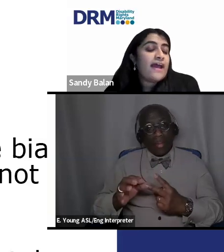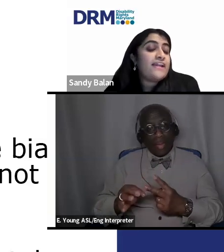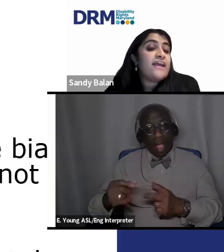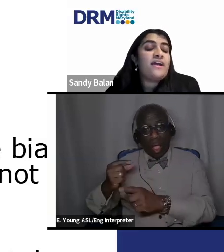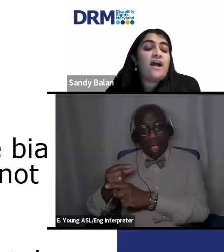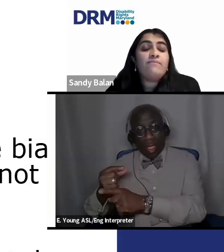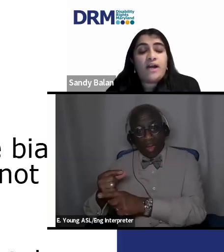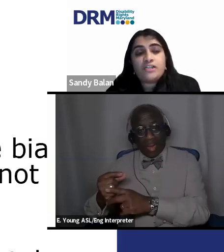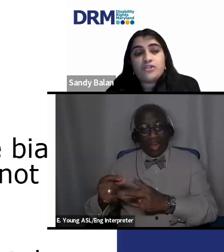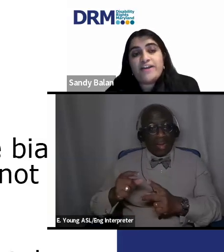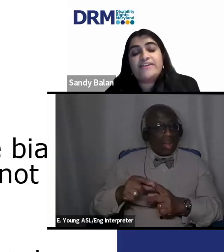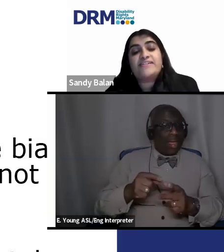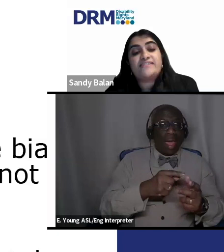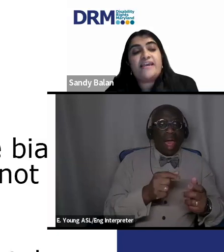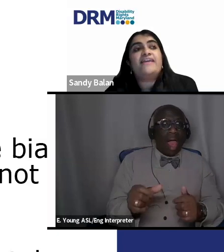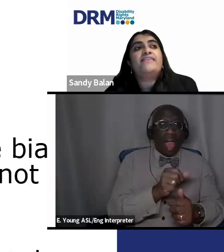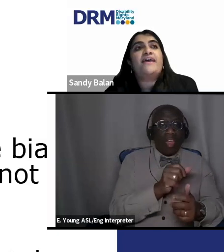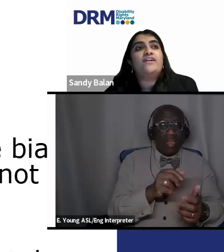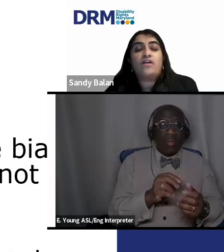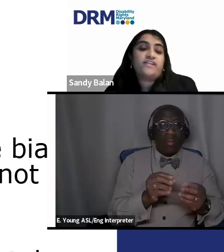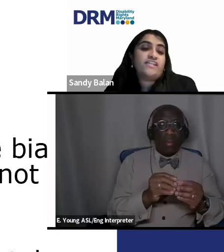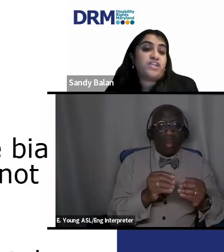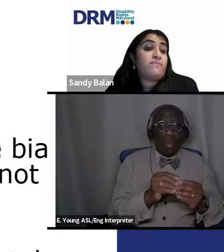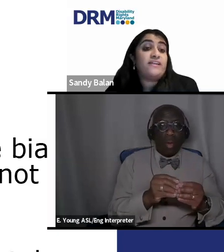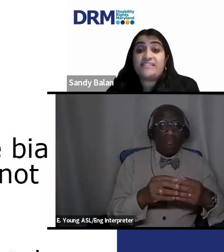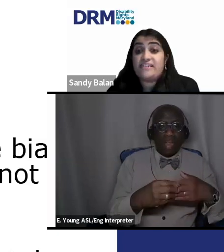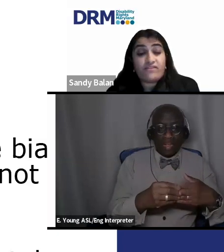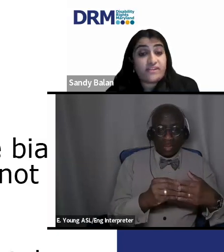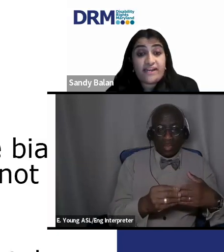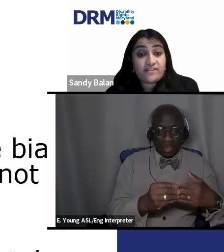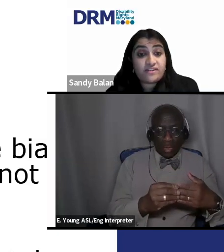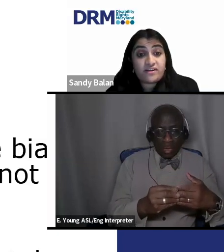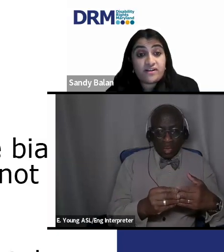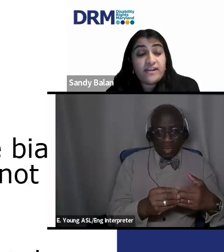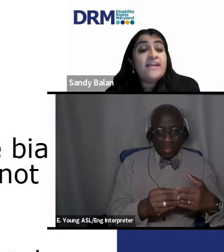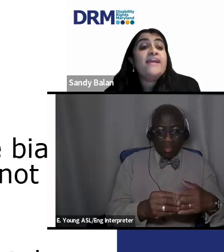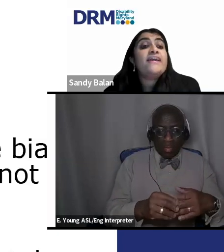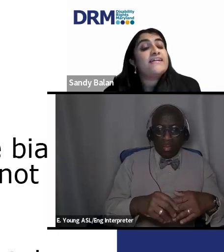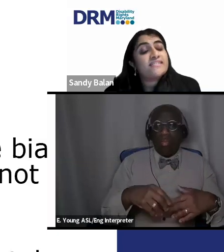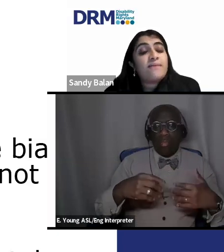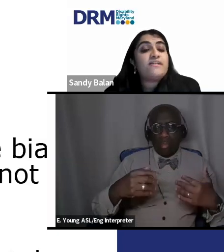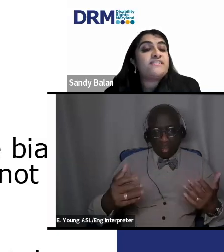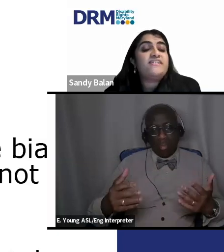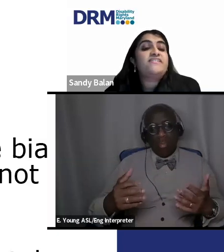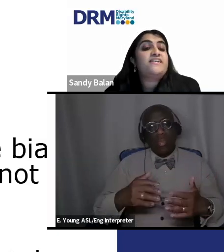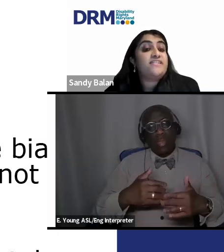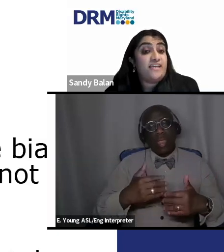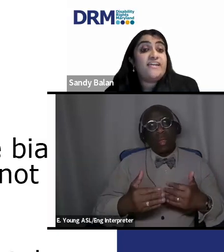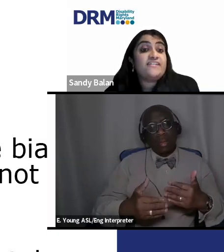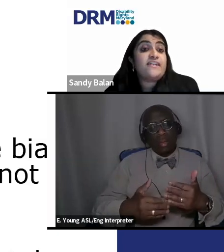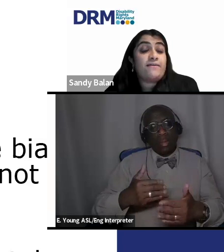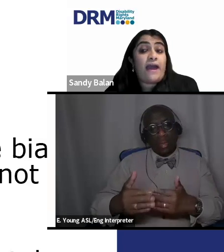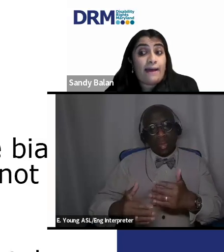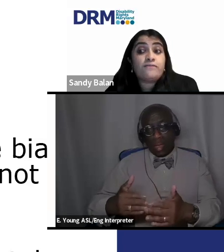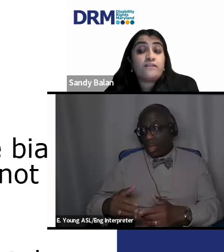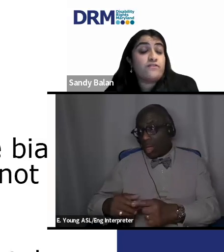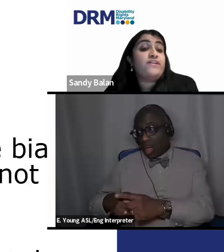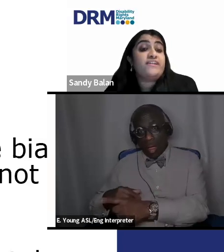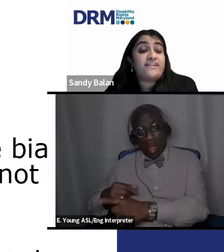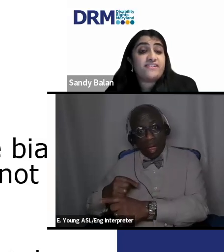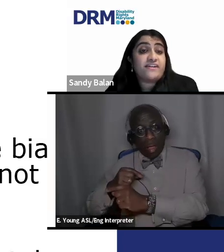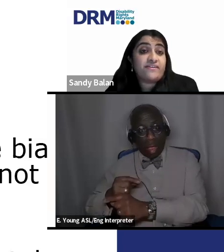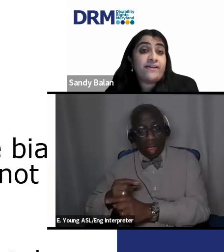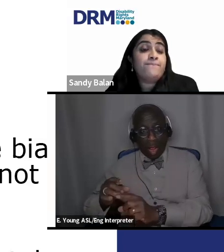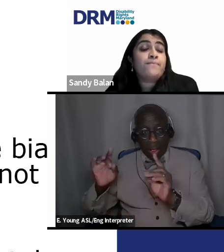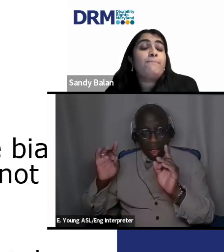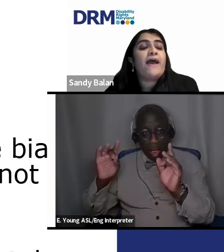necessary. And again, I'm not trying to say that guardianship is never the answer. In some instances, it is